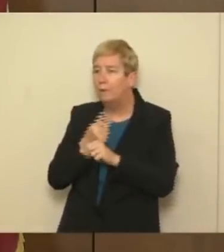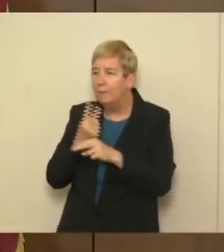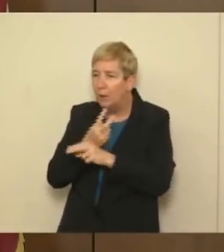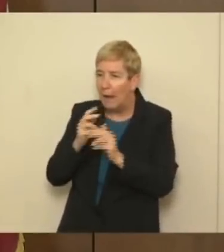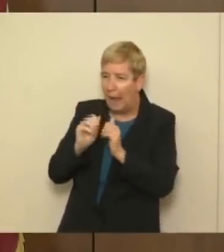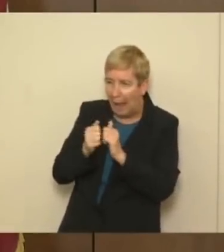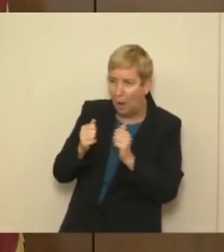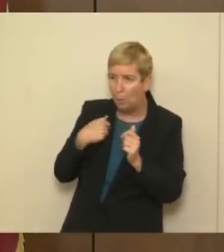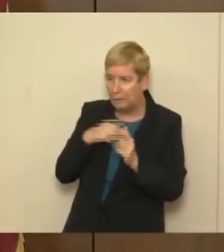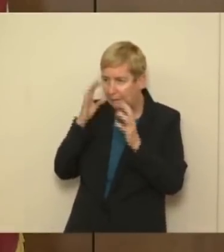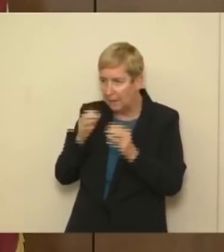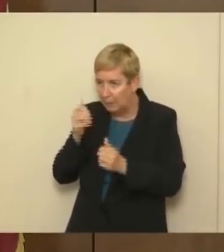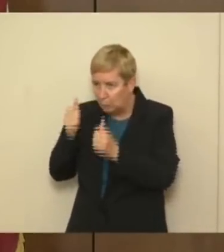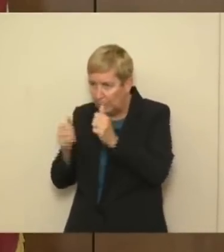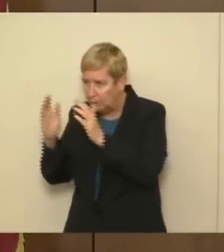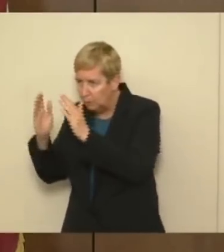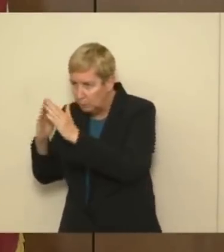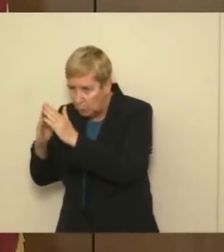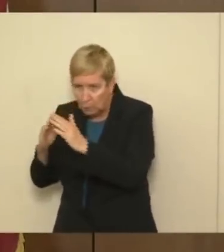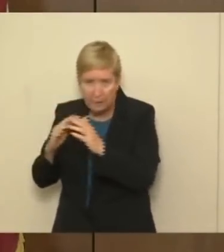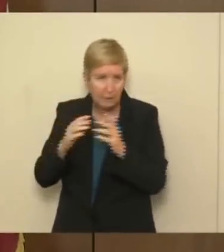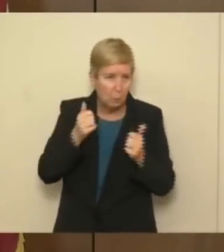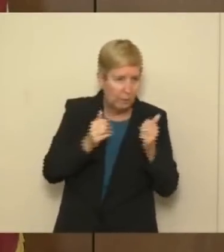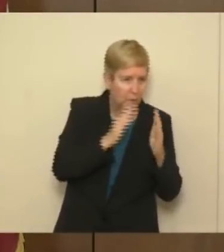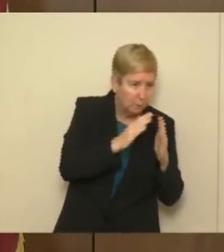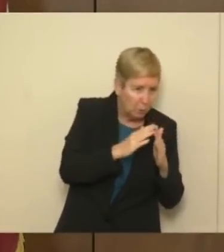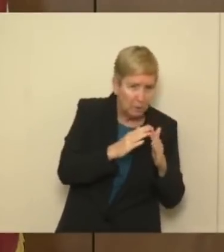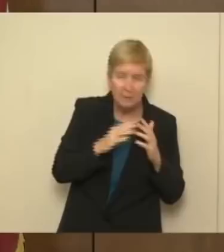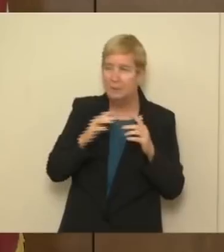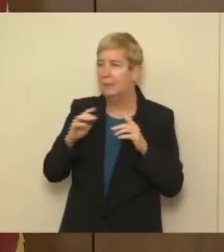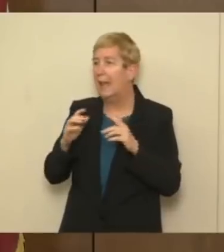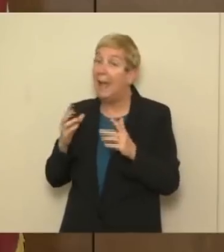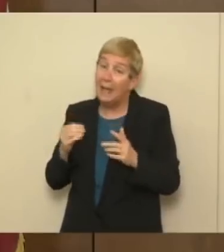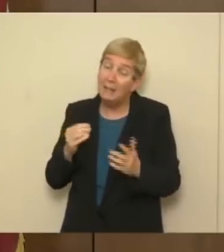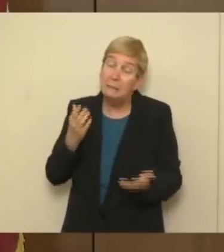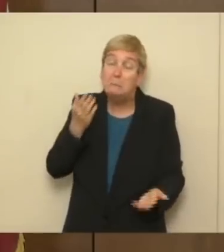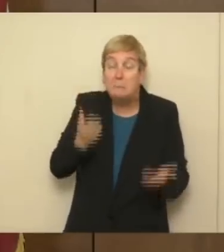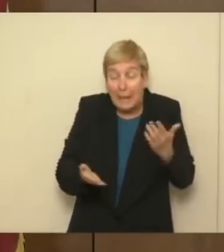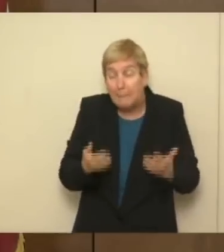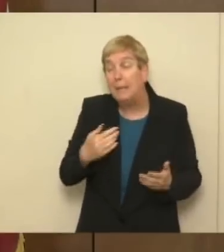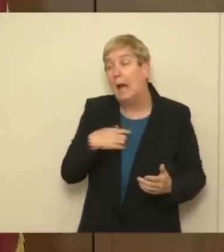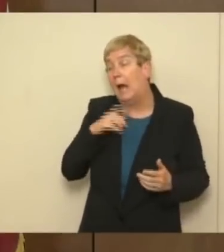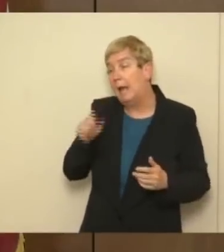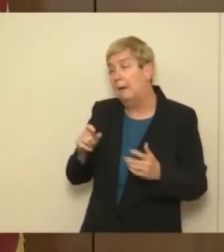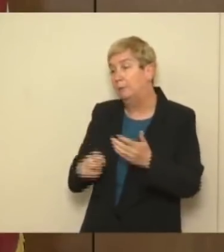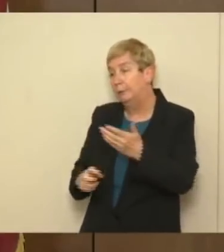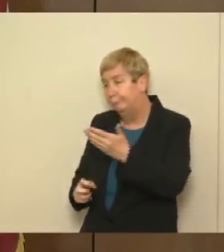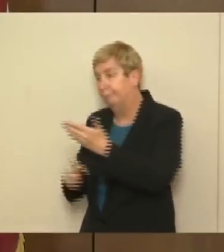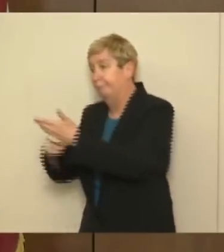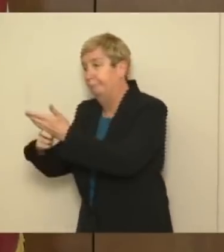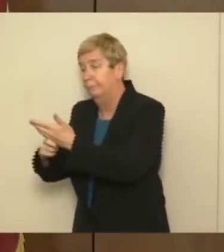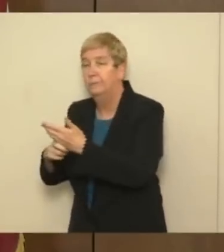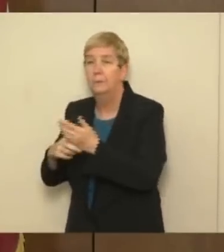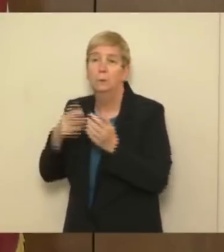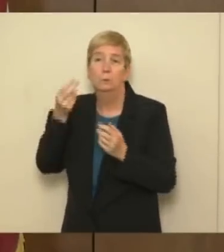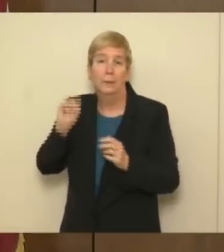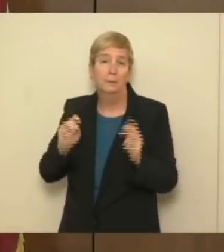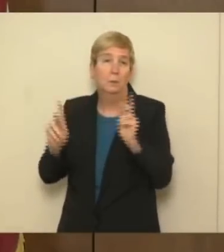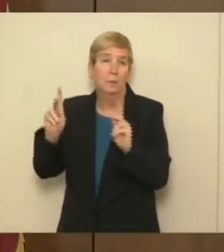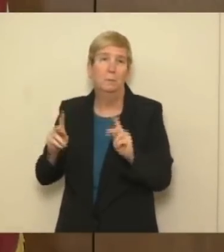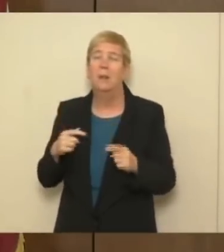decisions about phasing in other openings, and by citing New Mexicans. I don't want to do either of